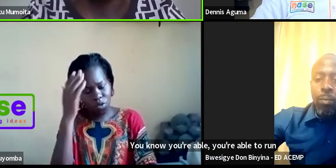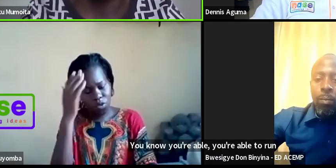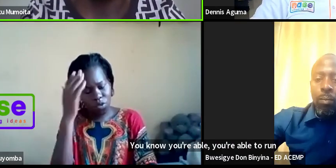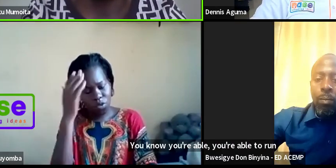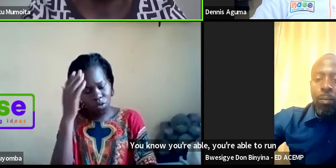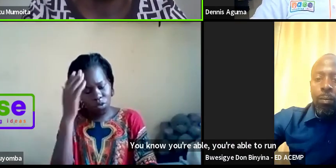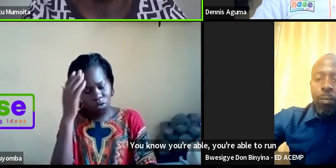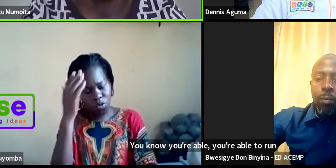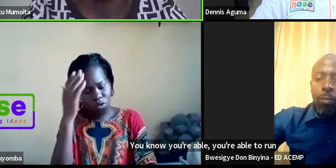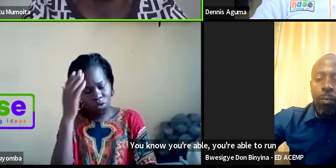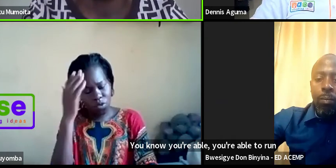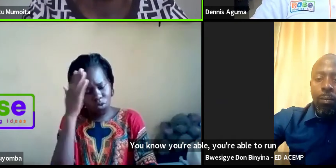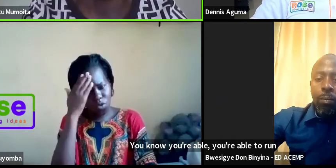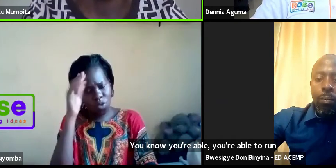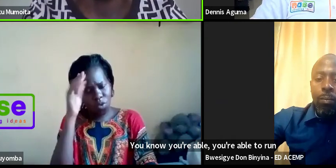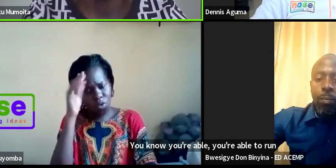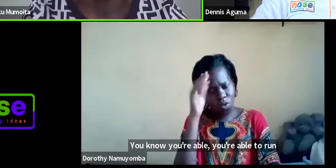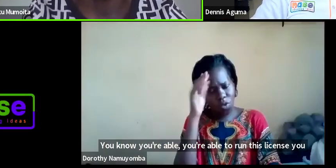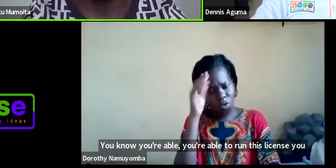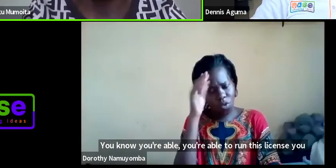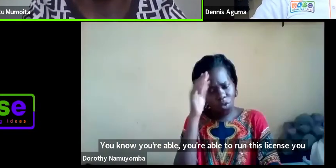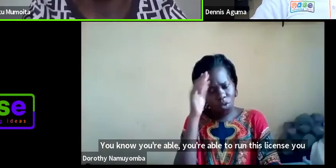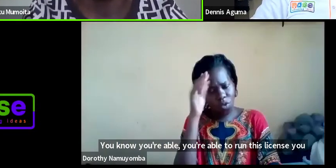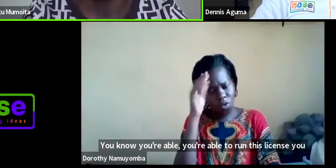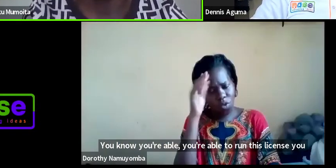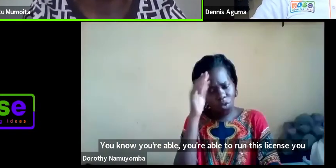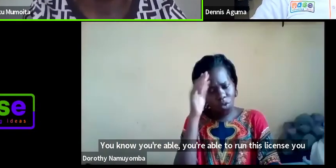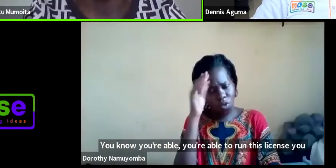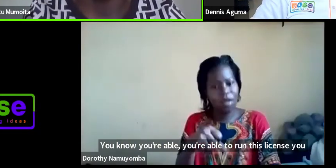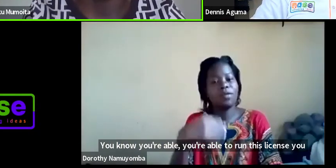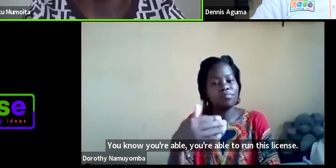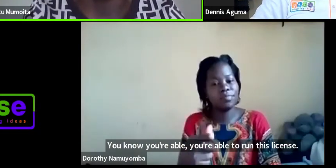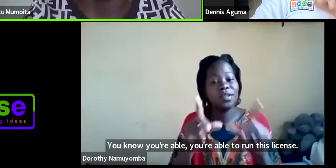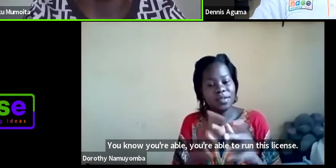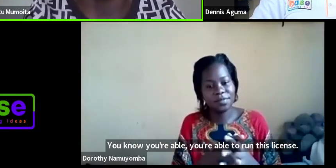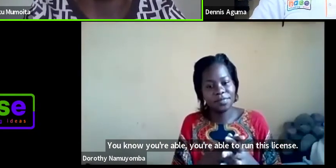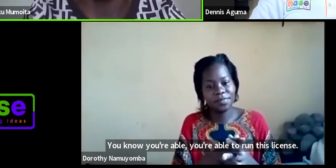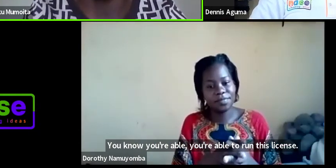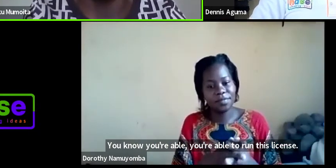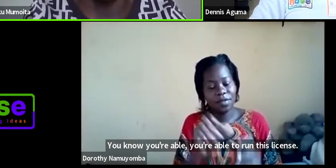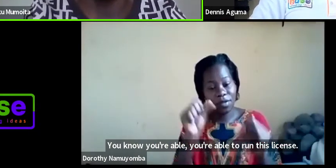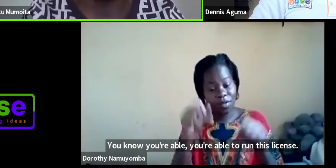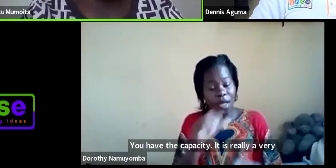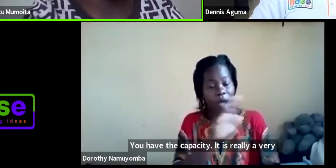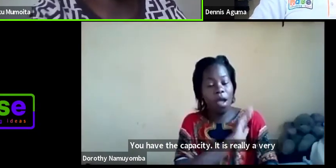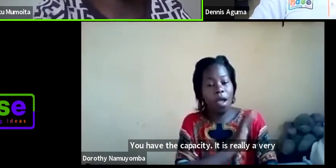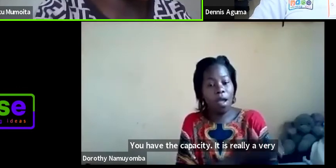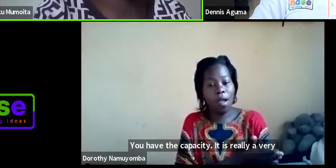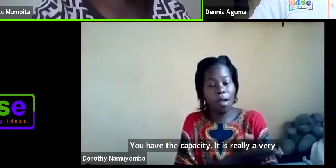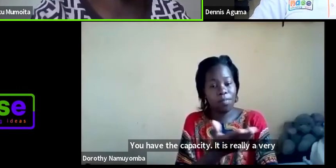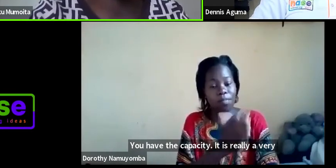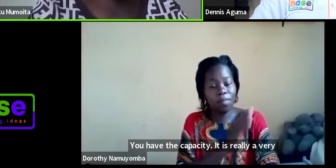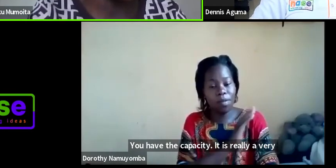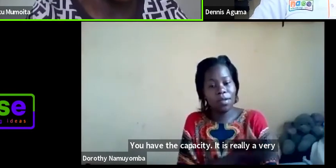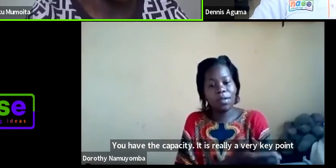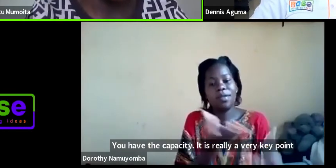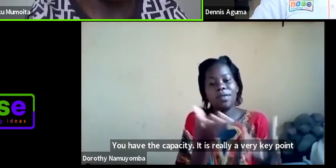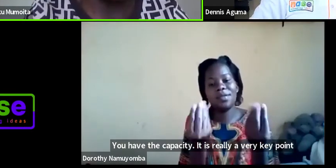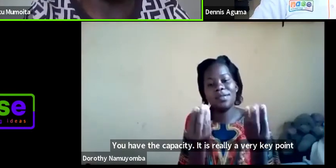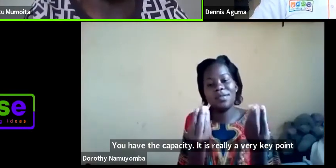this license. Yeah. You have the capacity. It is really a very cheap one. Like I can mention, let me just look up